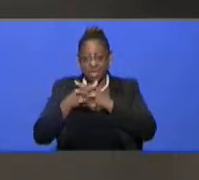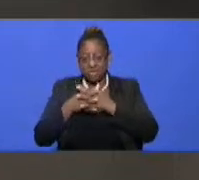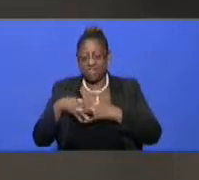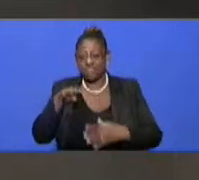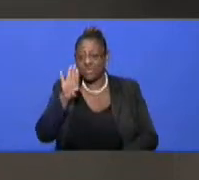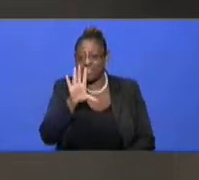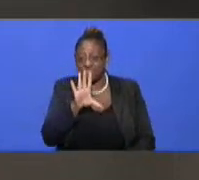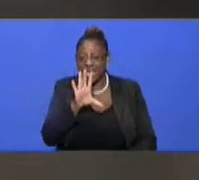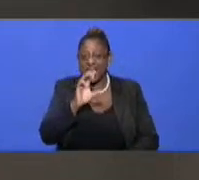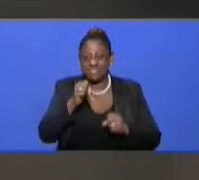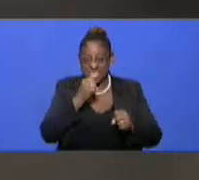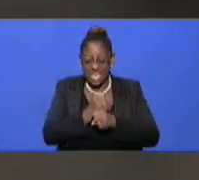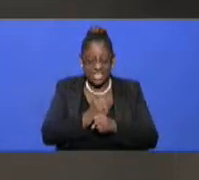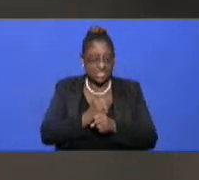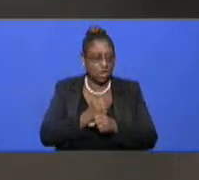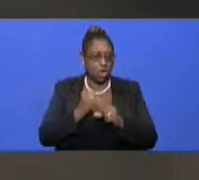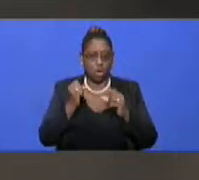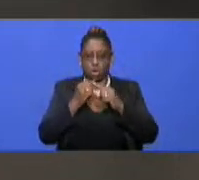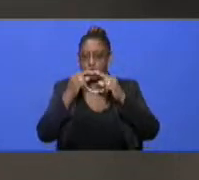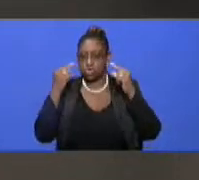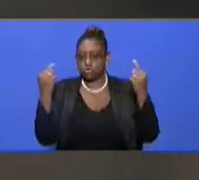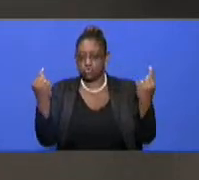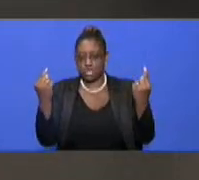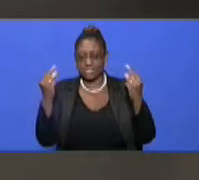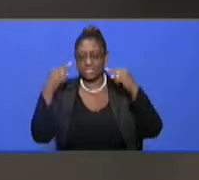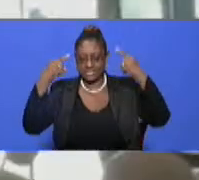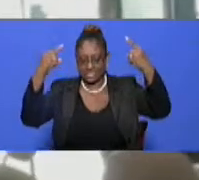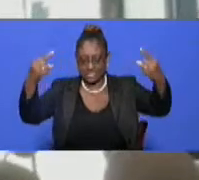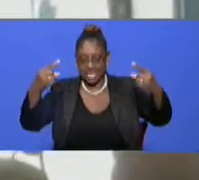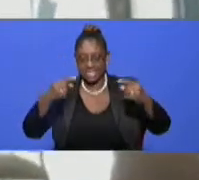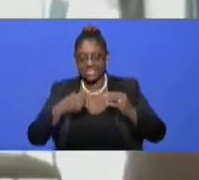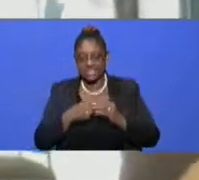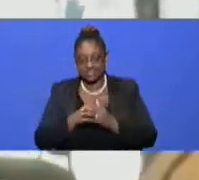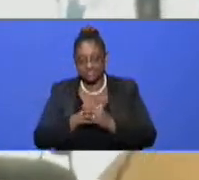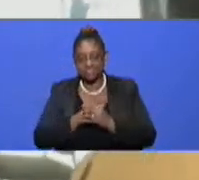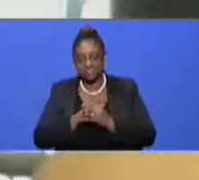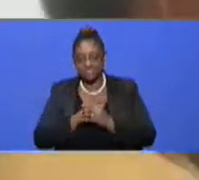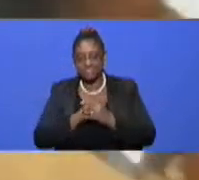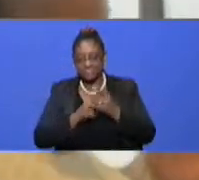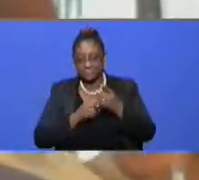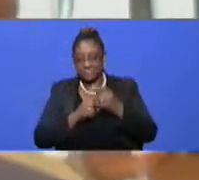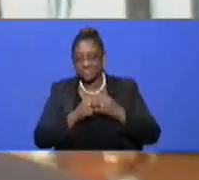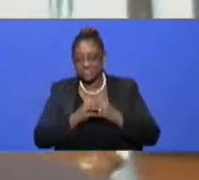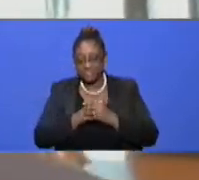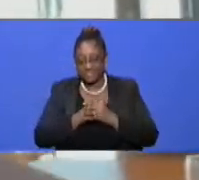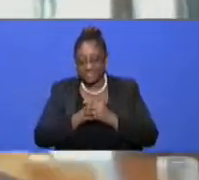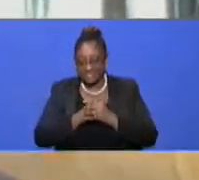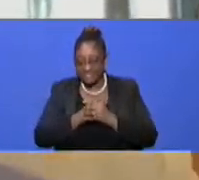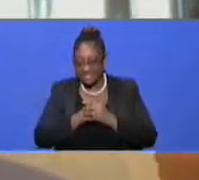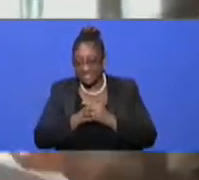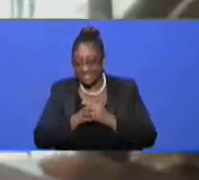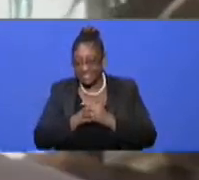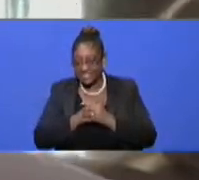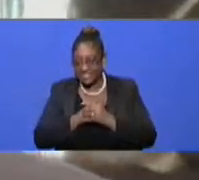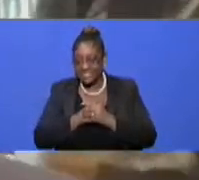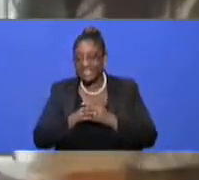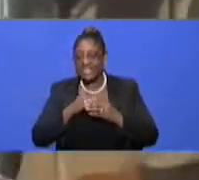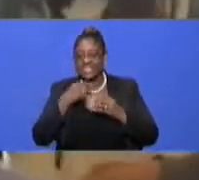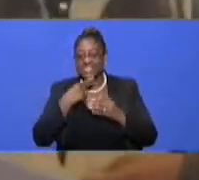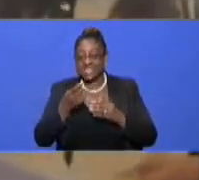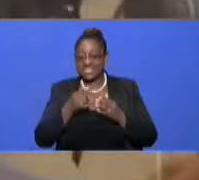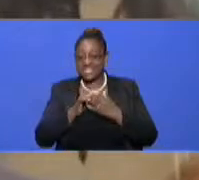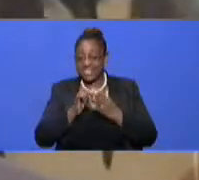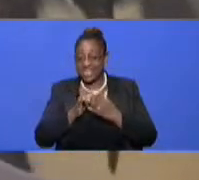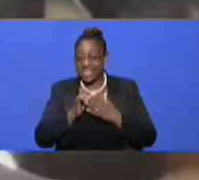has had numerous success. The biggest purse money stake I won. Yes. I have a record in the Stars